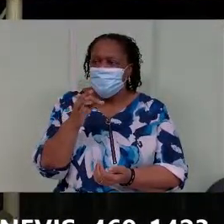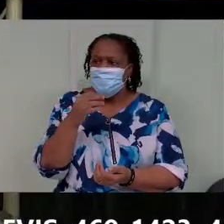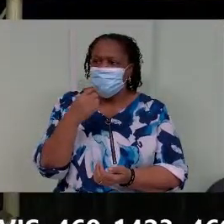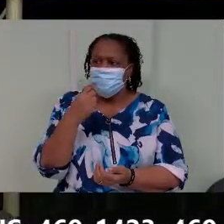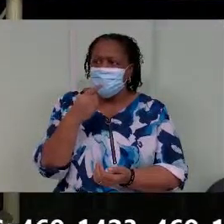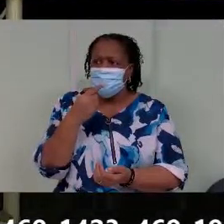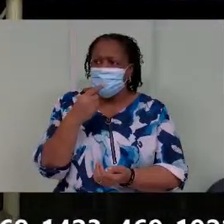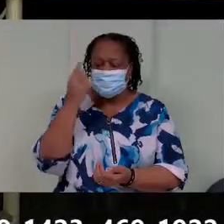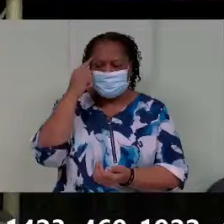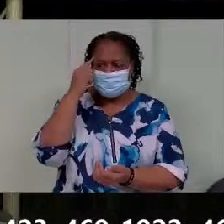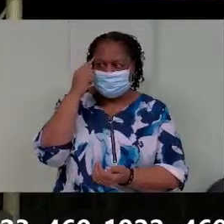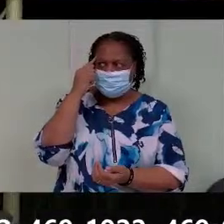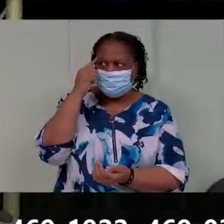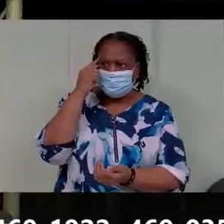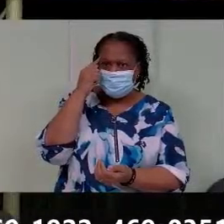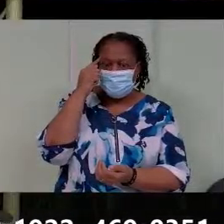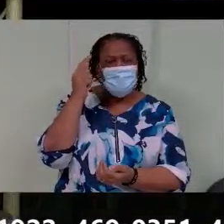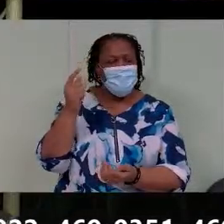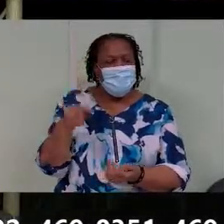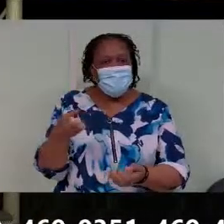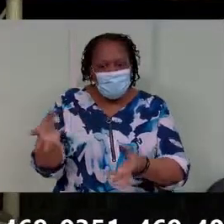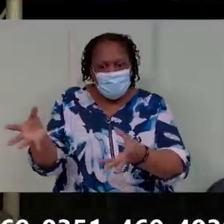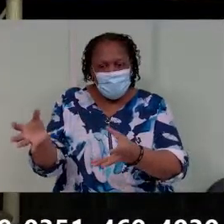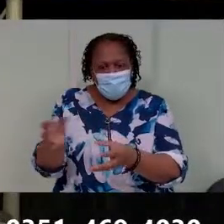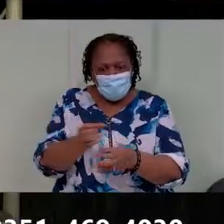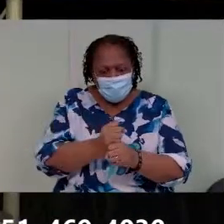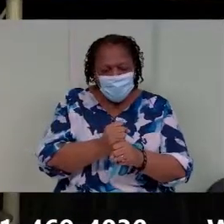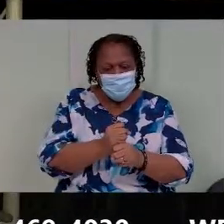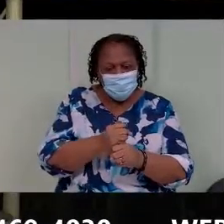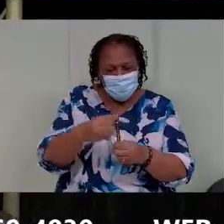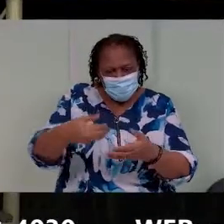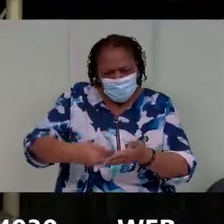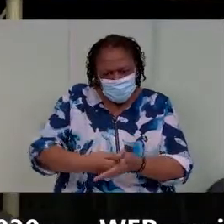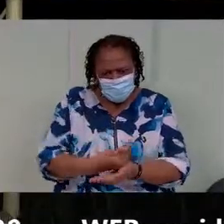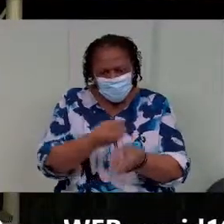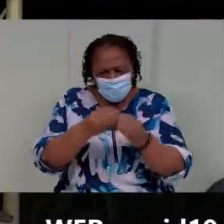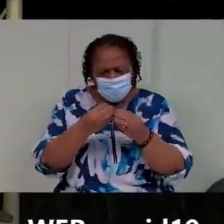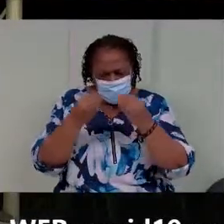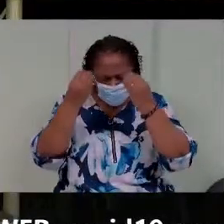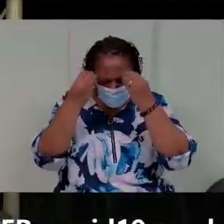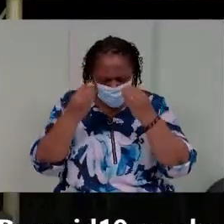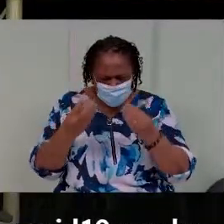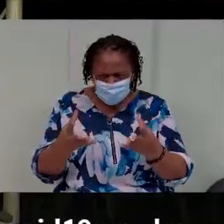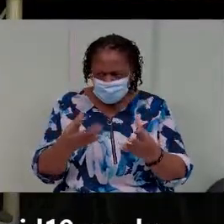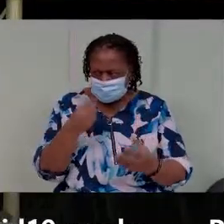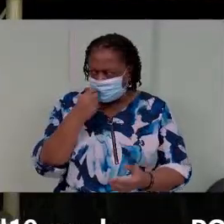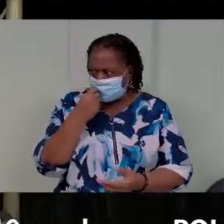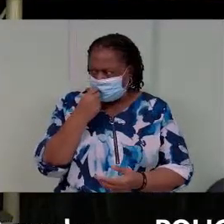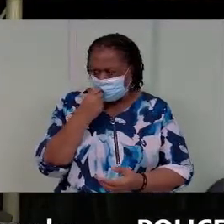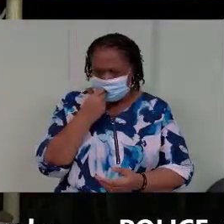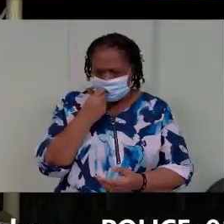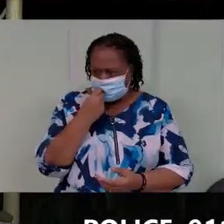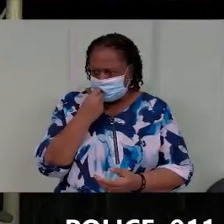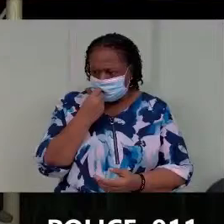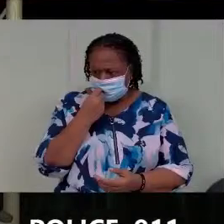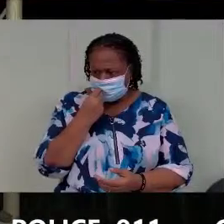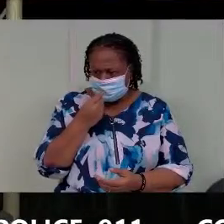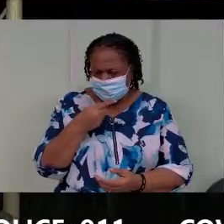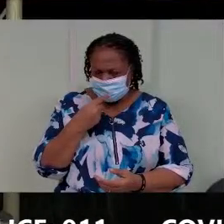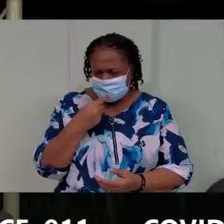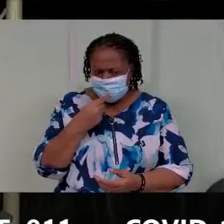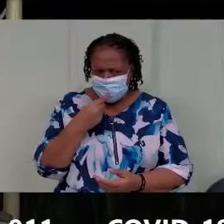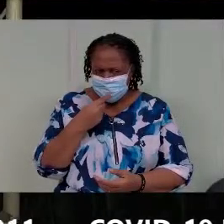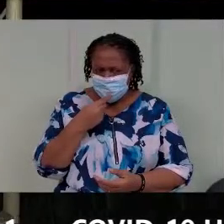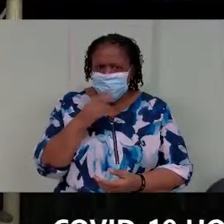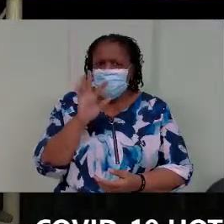made us reassess the risk. And we put other things in place, which put a delay on the arrival